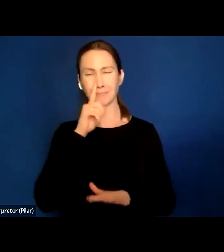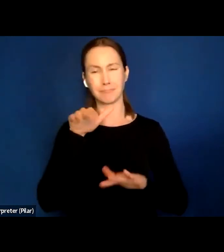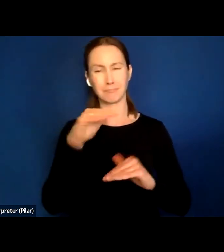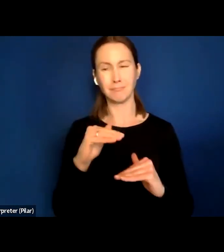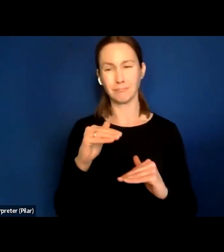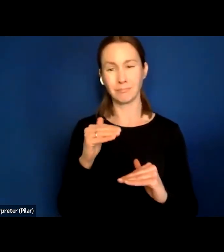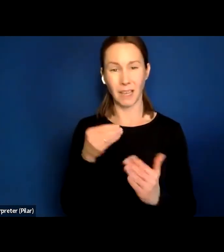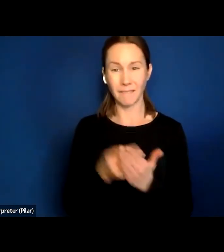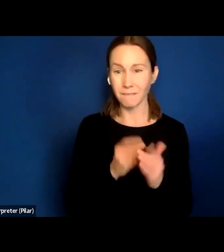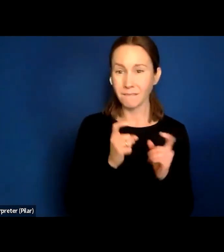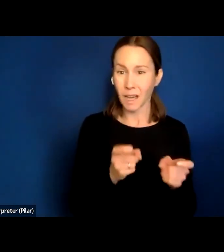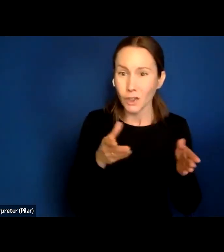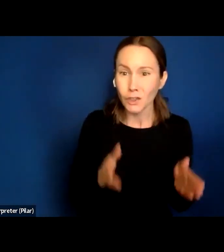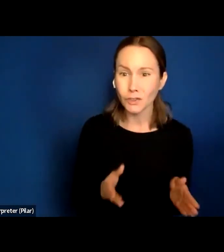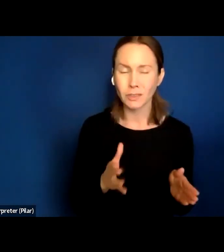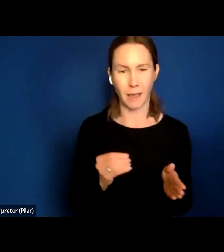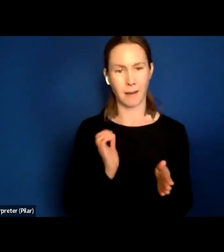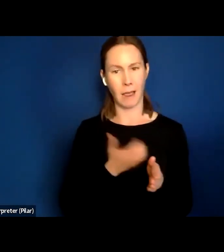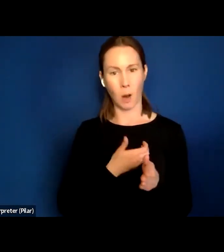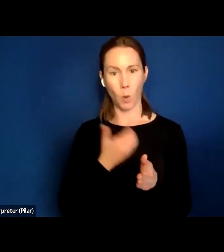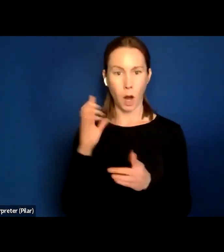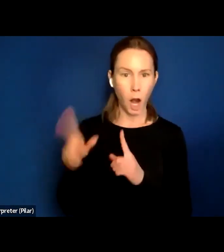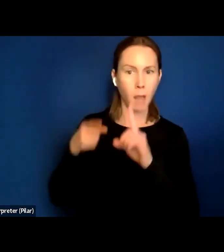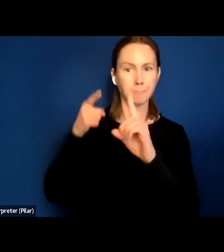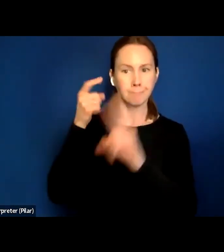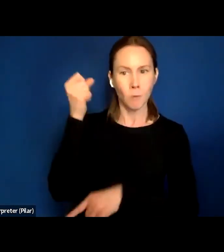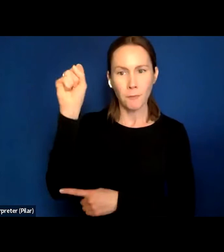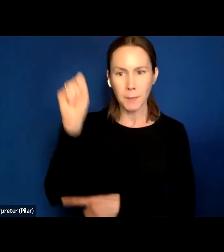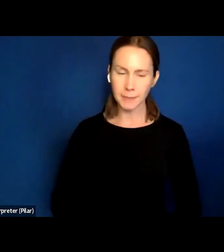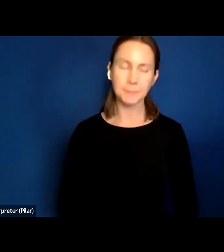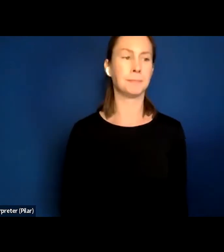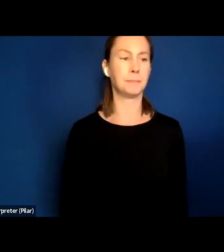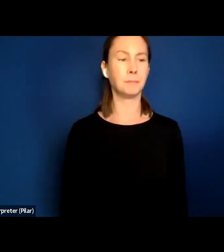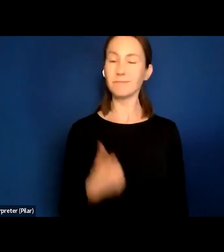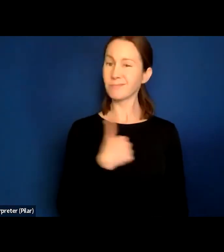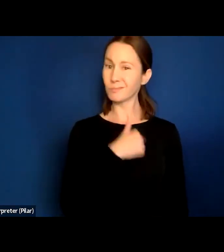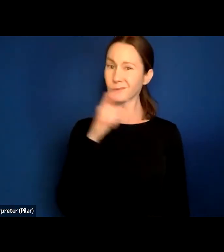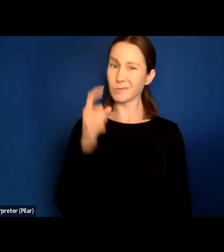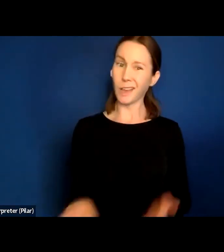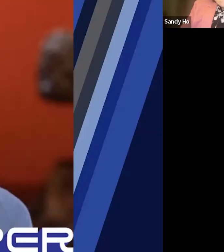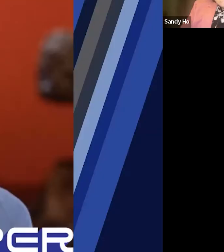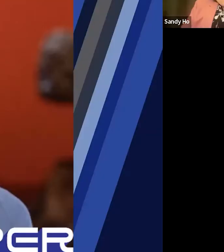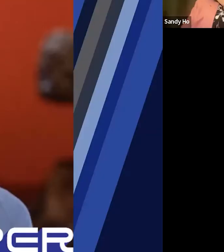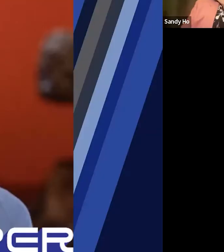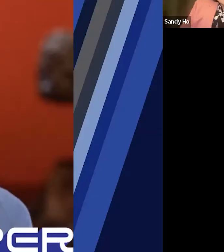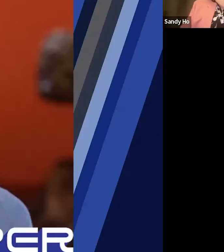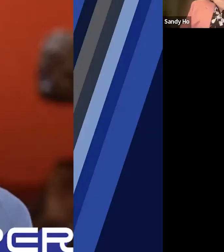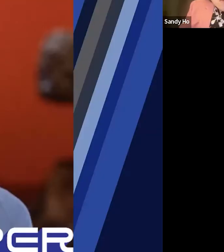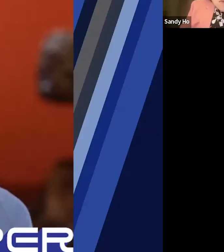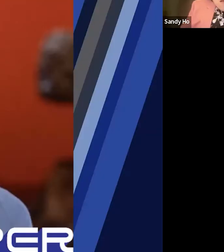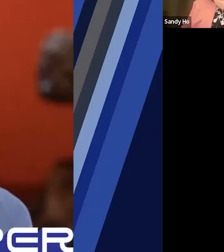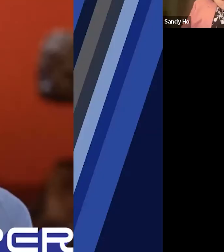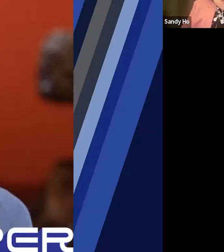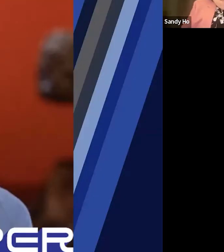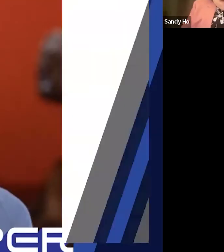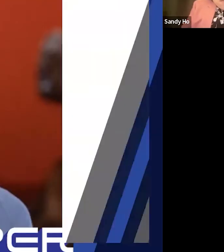support. And so rather, I think that we should reconsider the actual